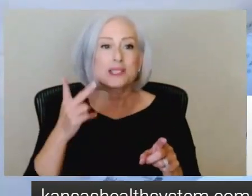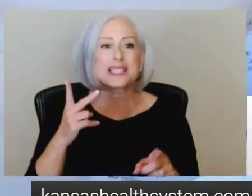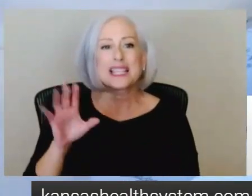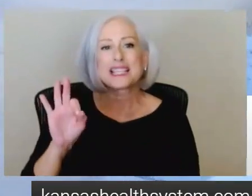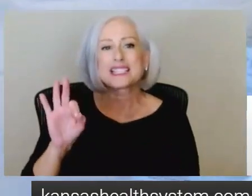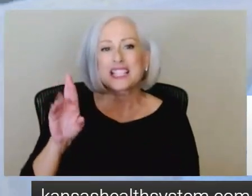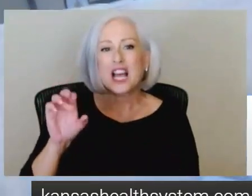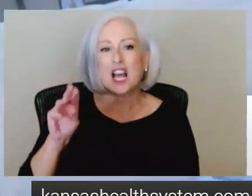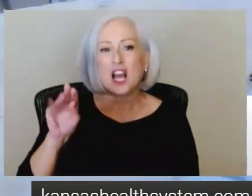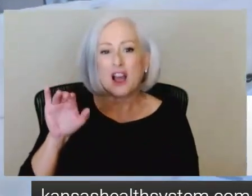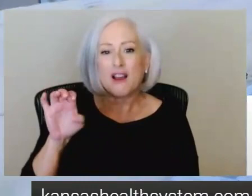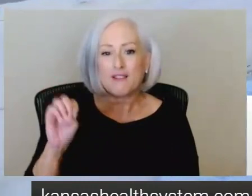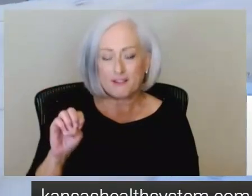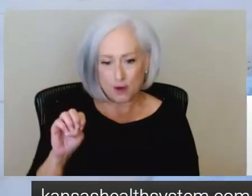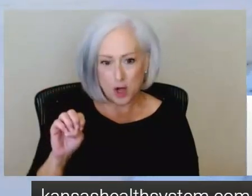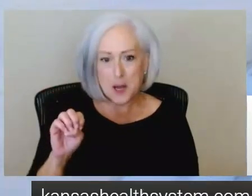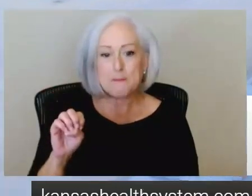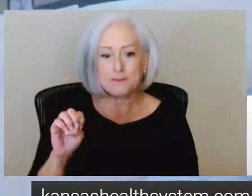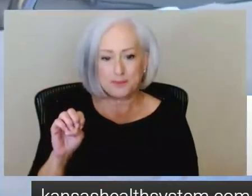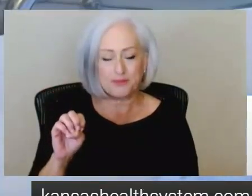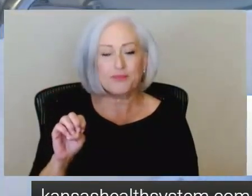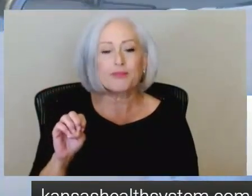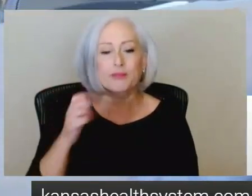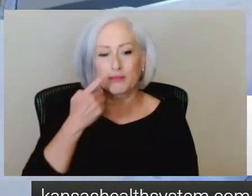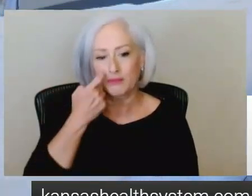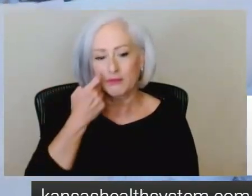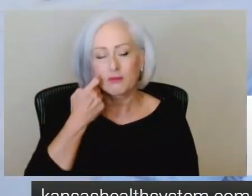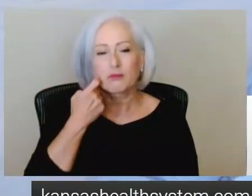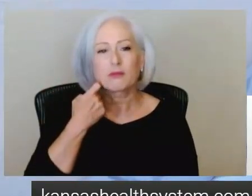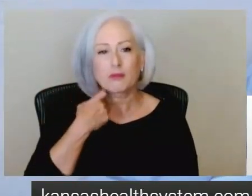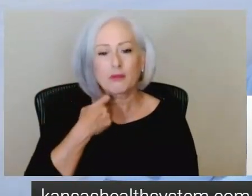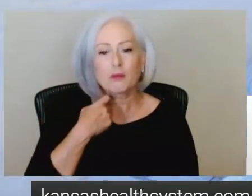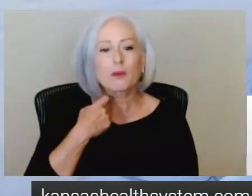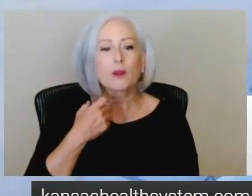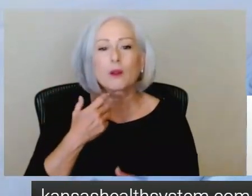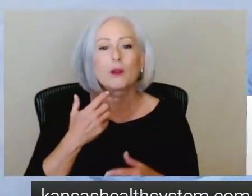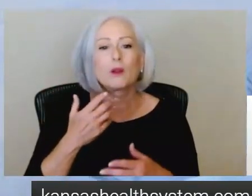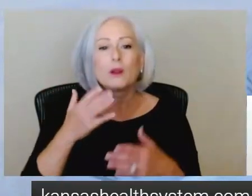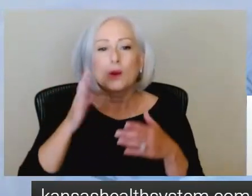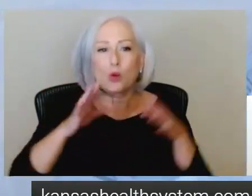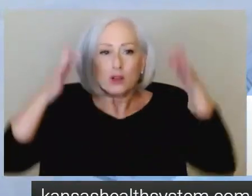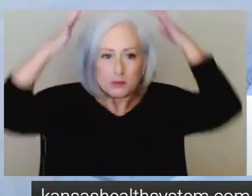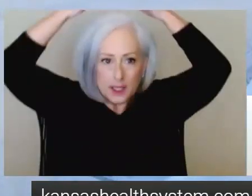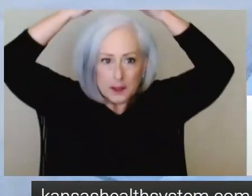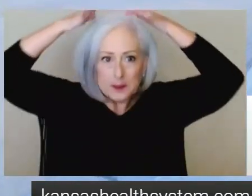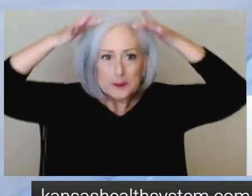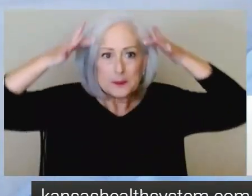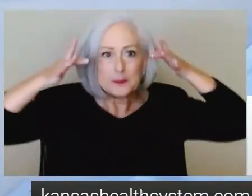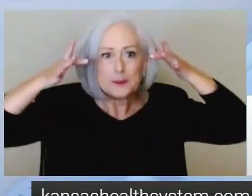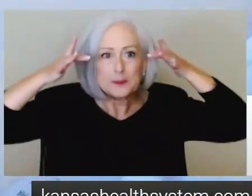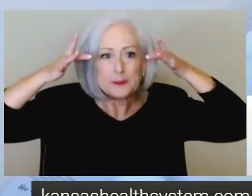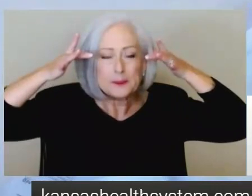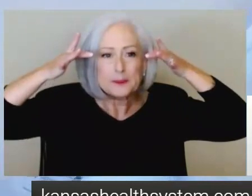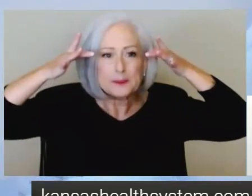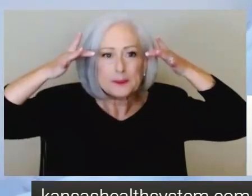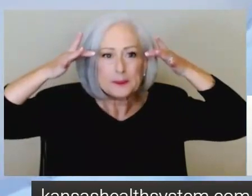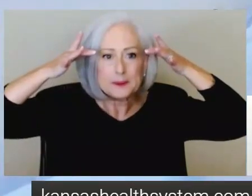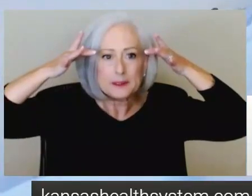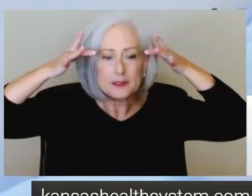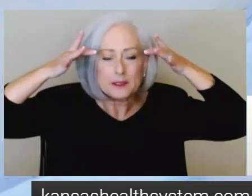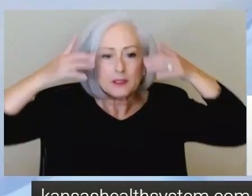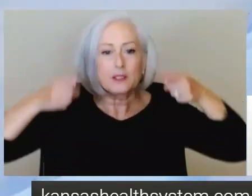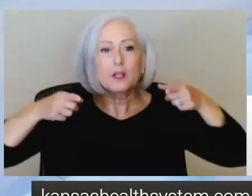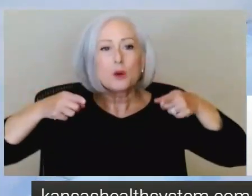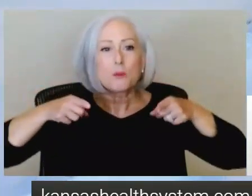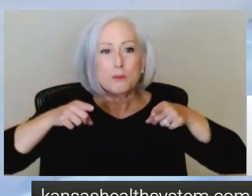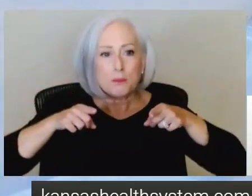a stereotactic frame, which basically will be fixed on her skull, and that will allow to